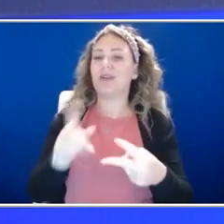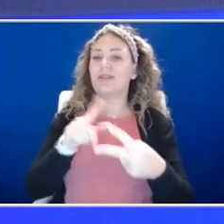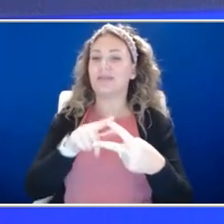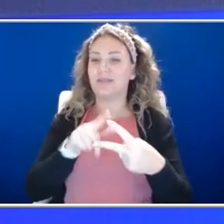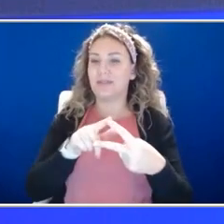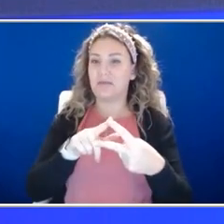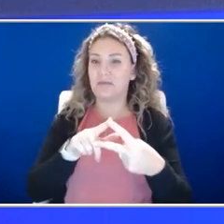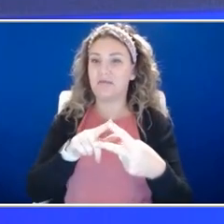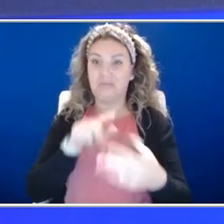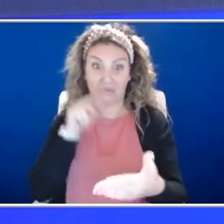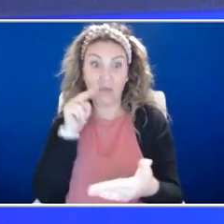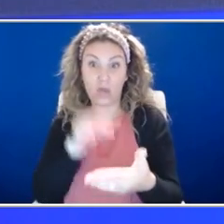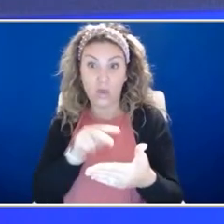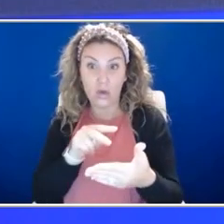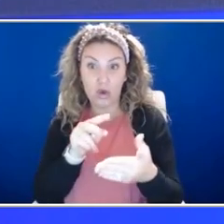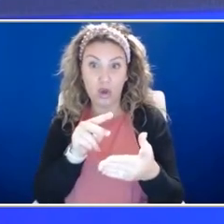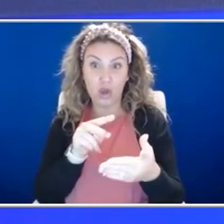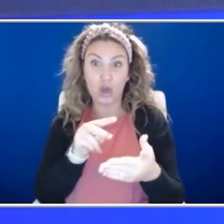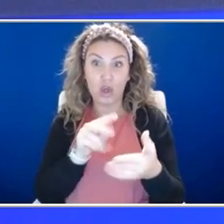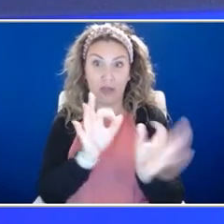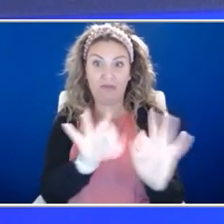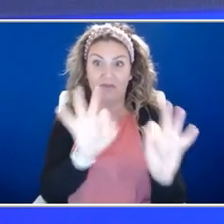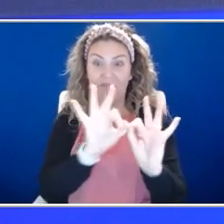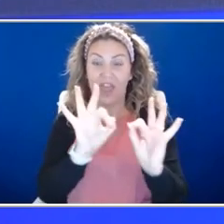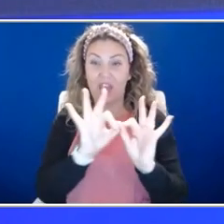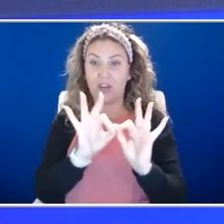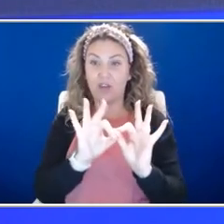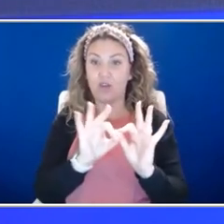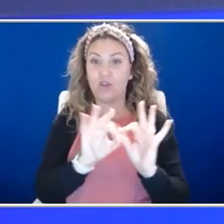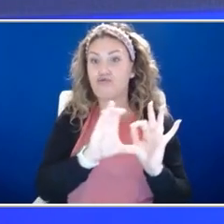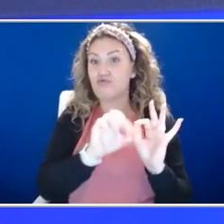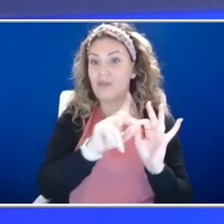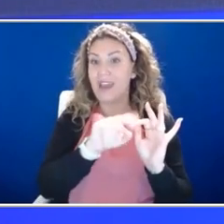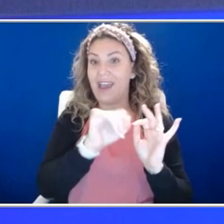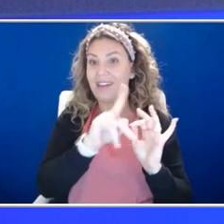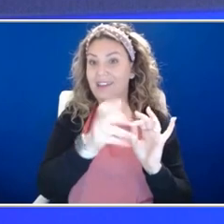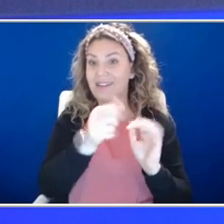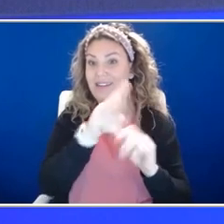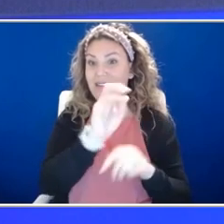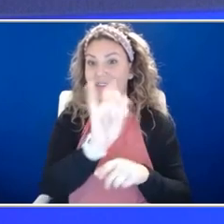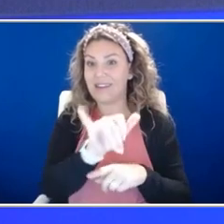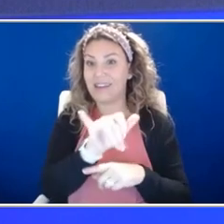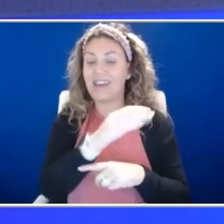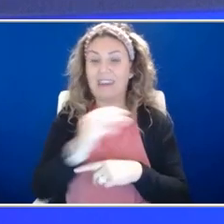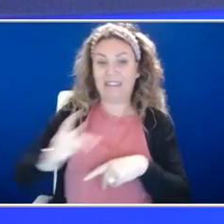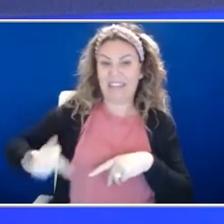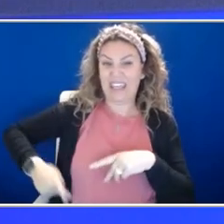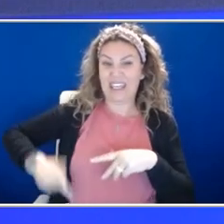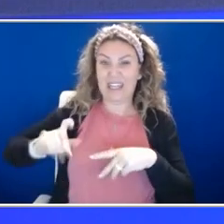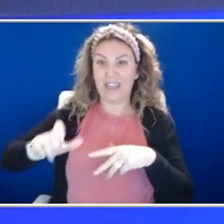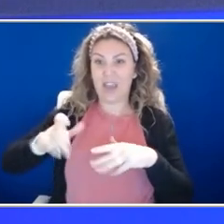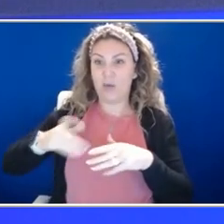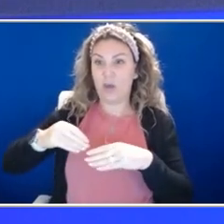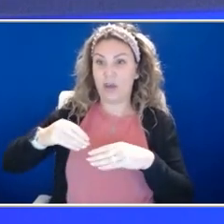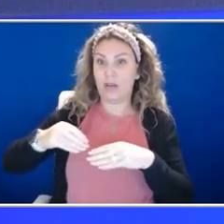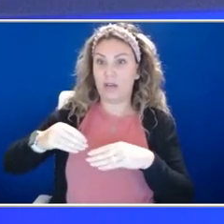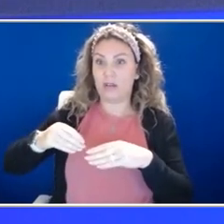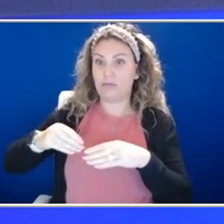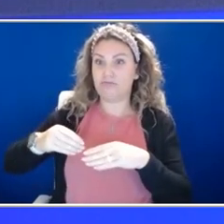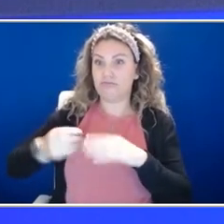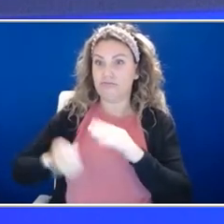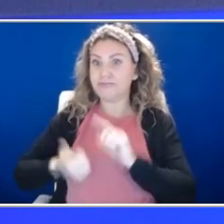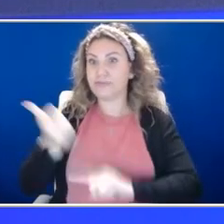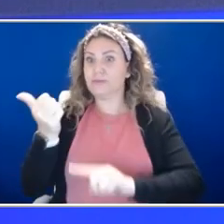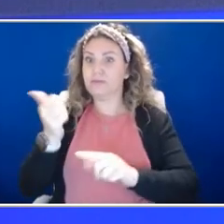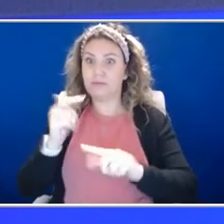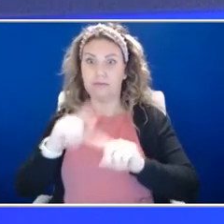this value of the serum creatinine, which the kidney normally gets rid of. And so when that number starts to go up, we know that acute kidney injury